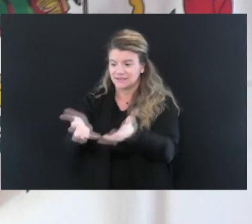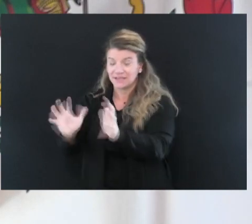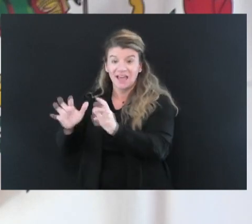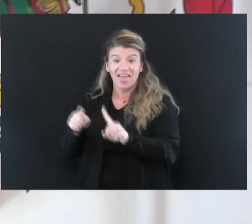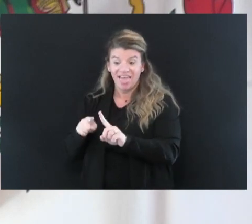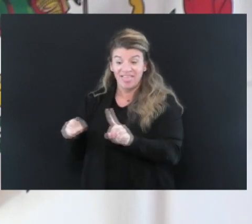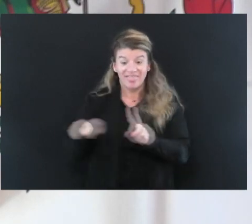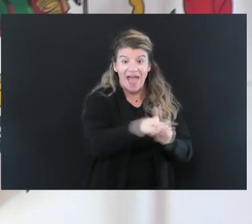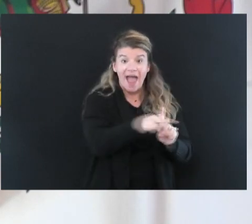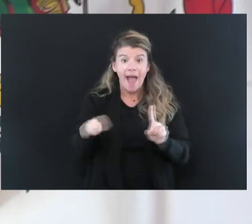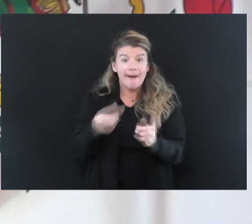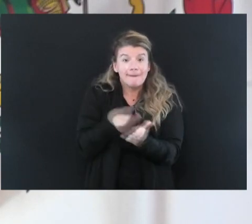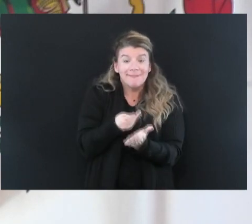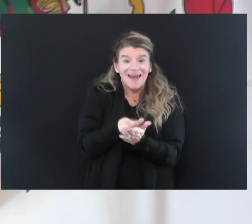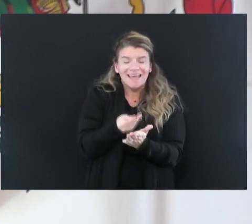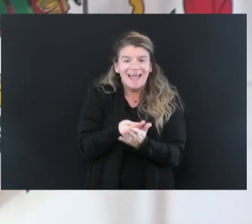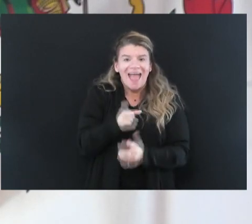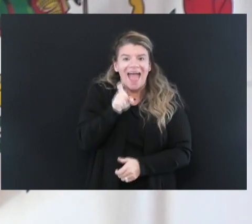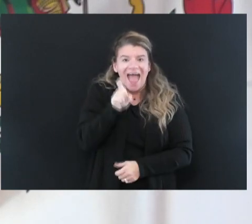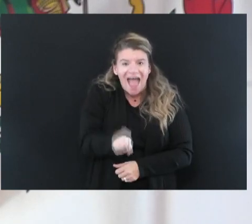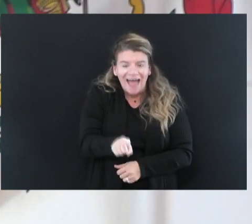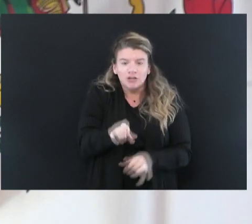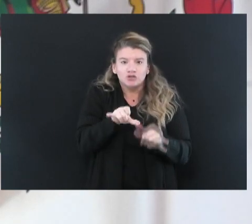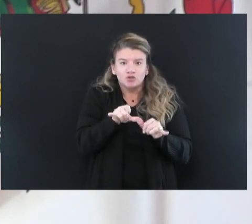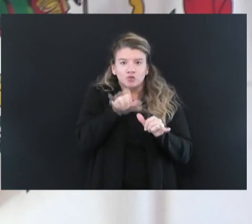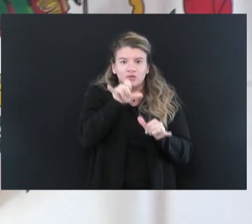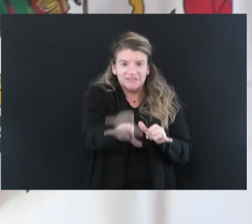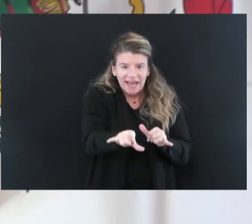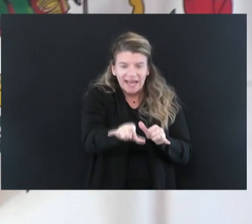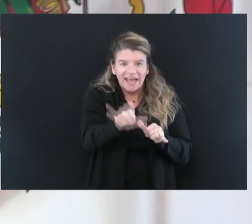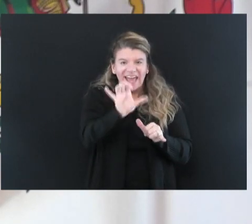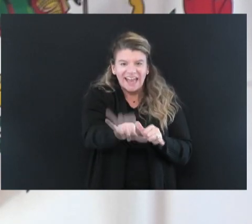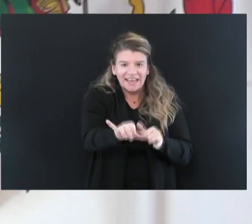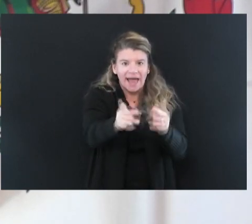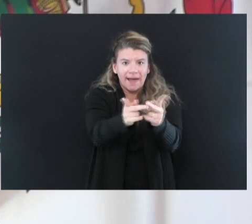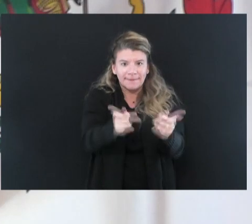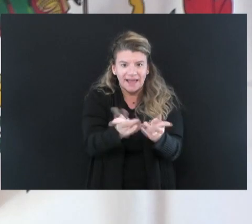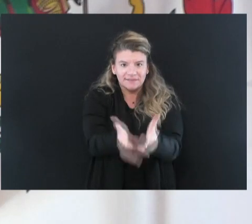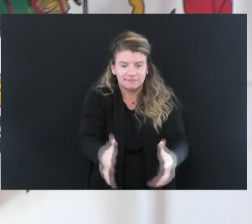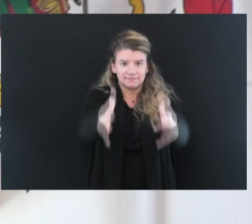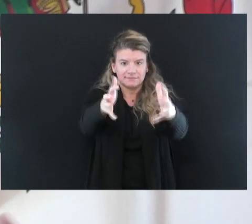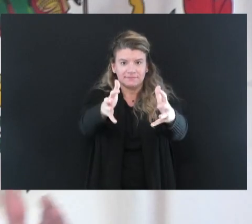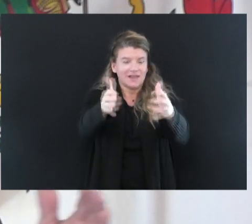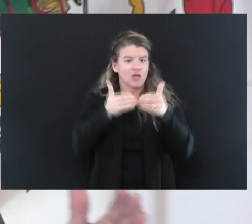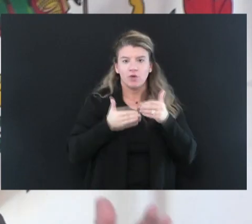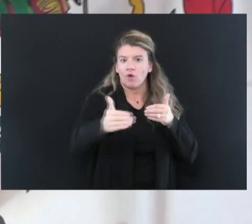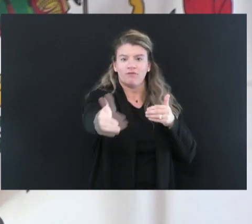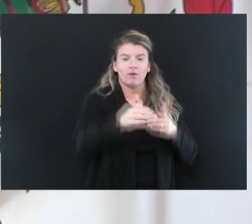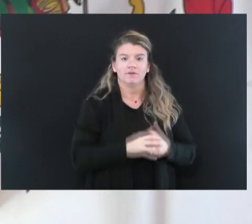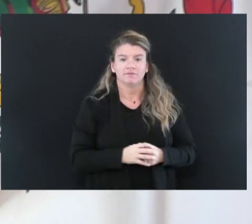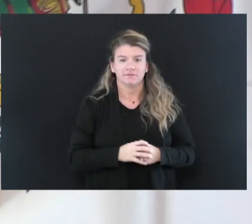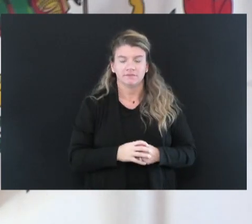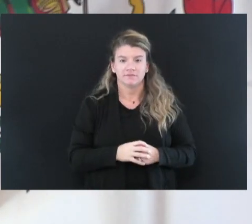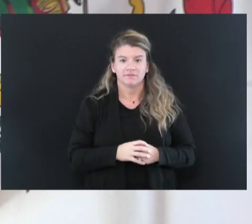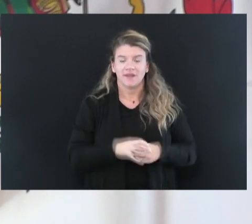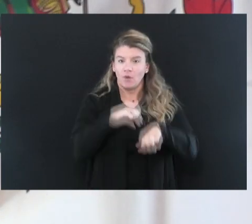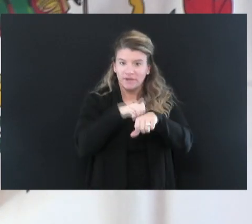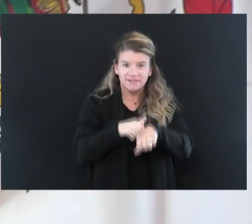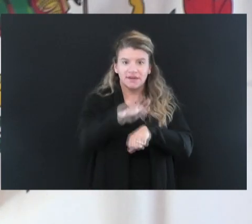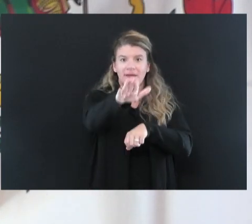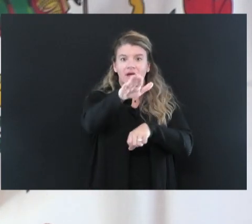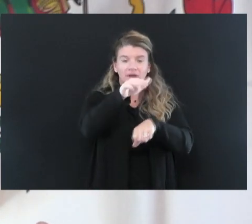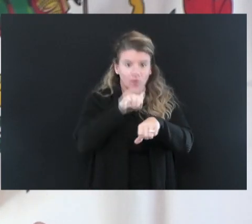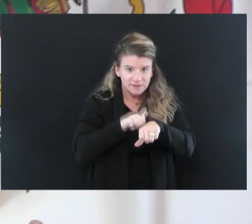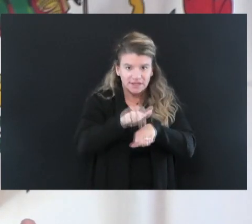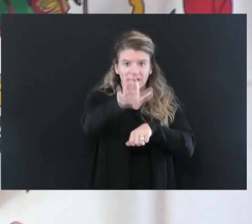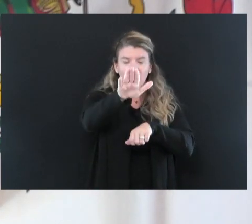dollars have to stay in place as we go forward and we send them out in